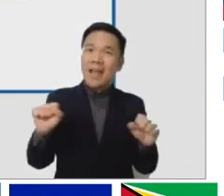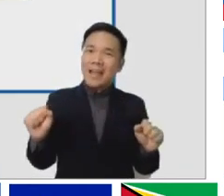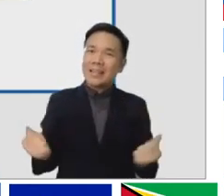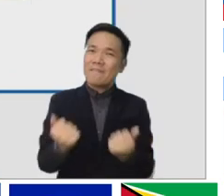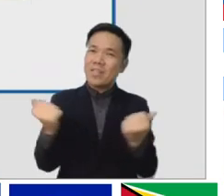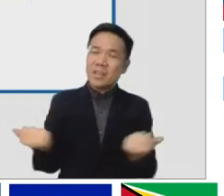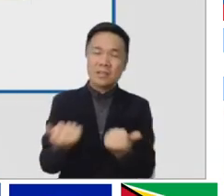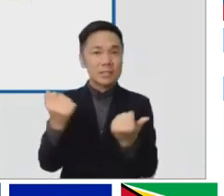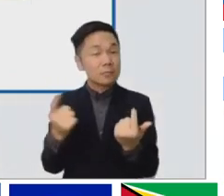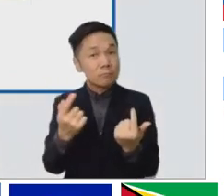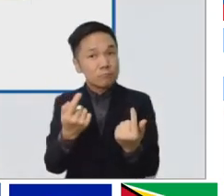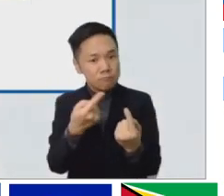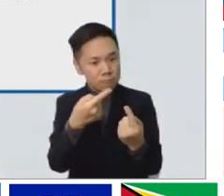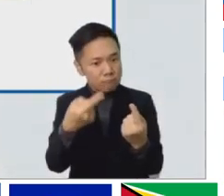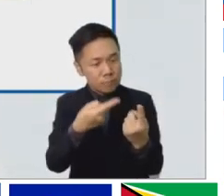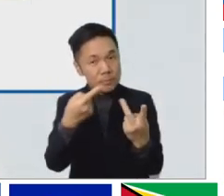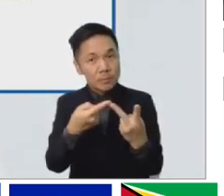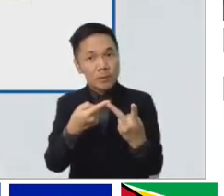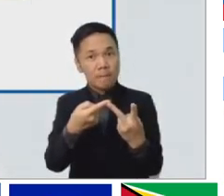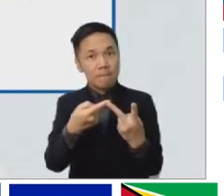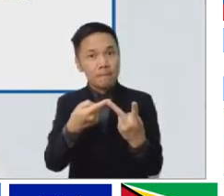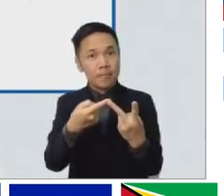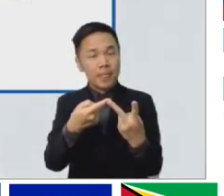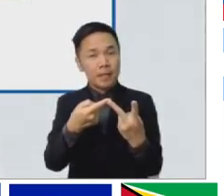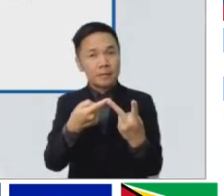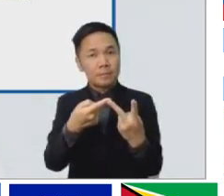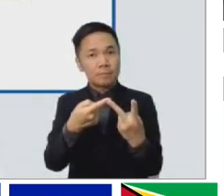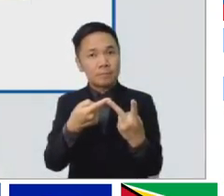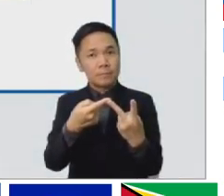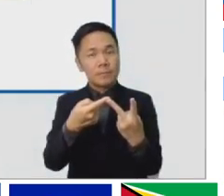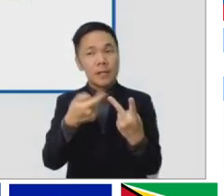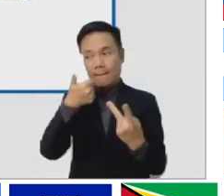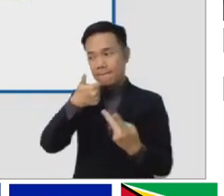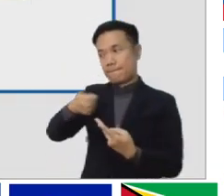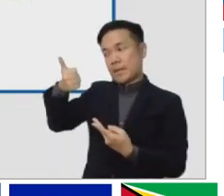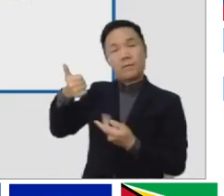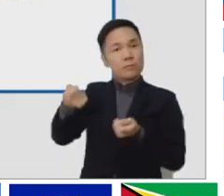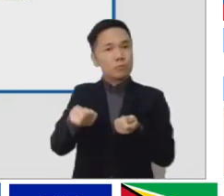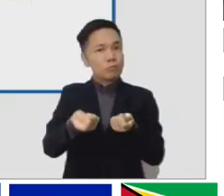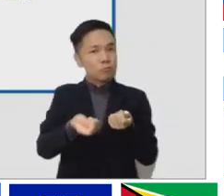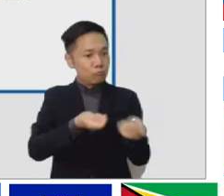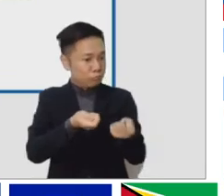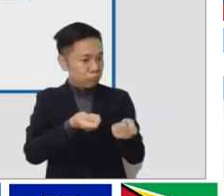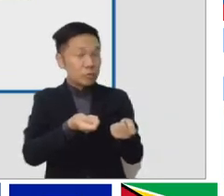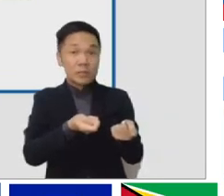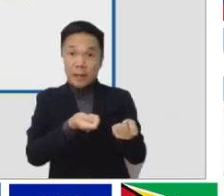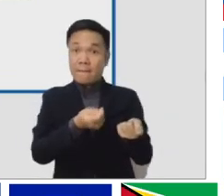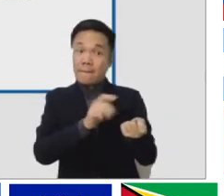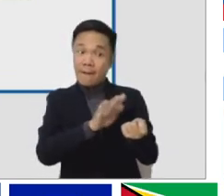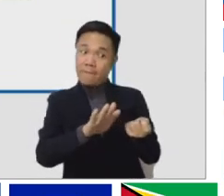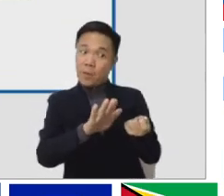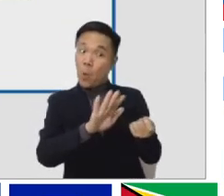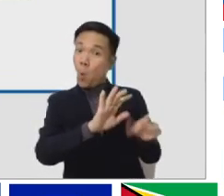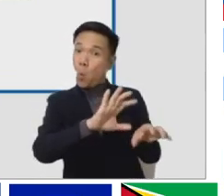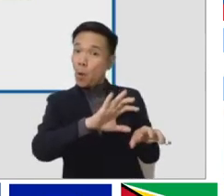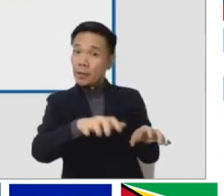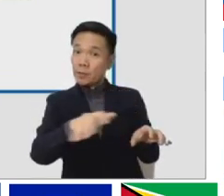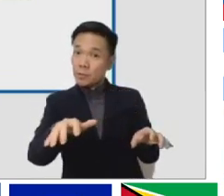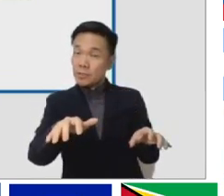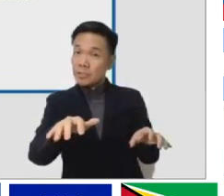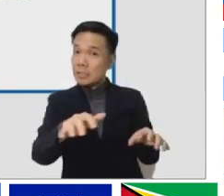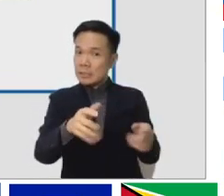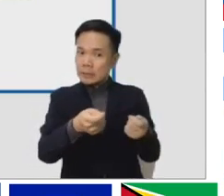activities, control panel to supervise under a regional perspective this whole COVID